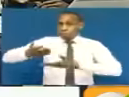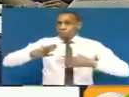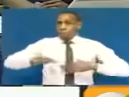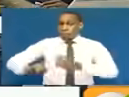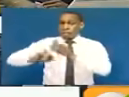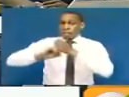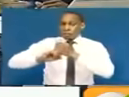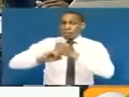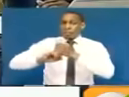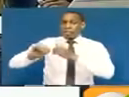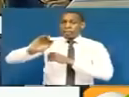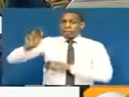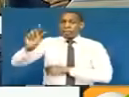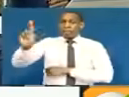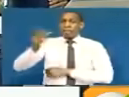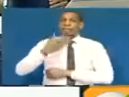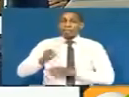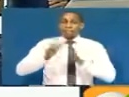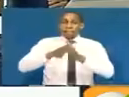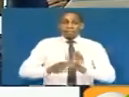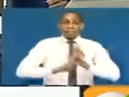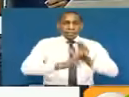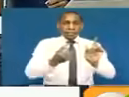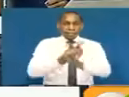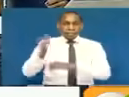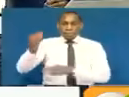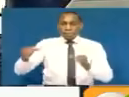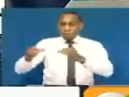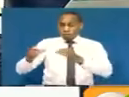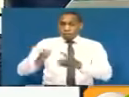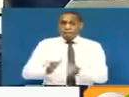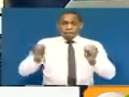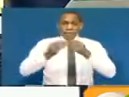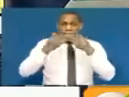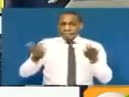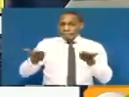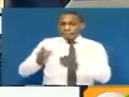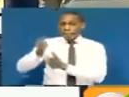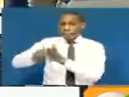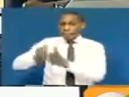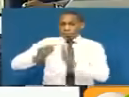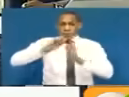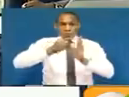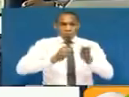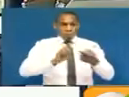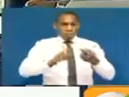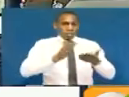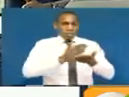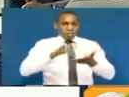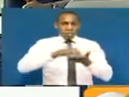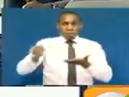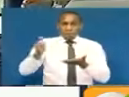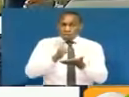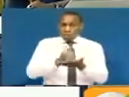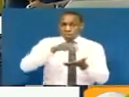seeking support from the region. So the leaders representing various political parties from the region who met in Naivasha listed shared positions in